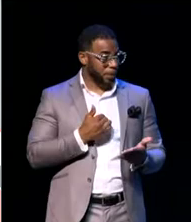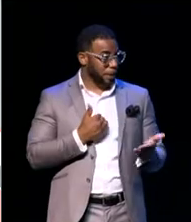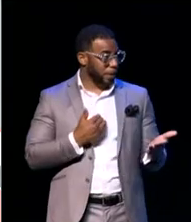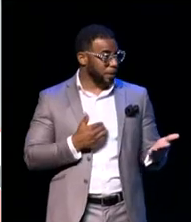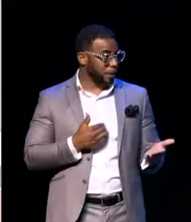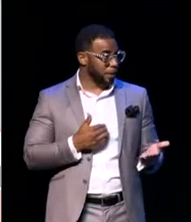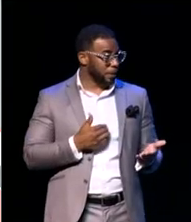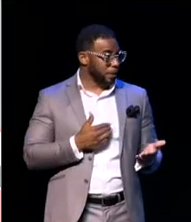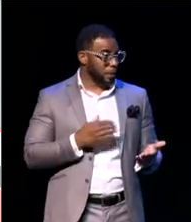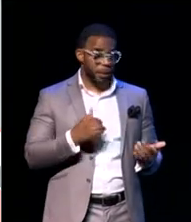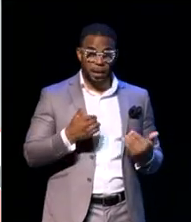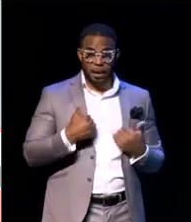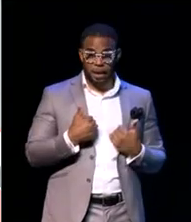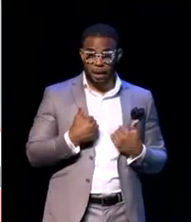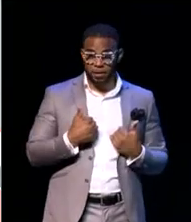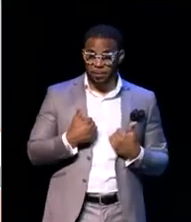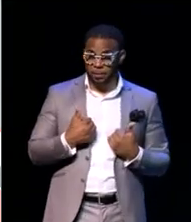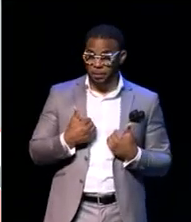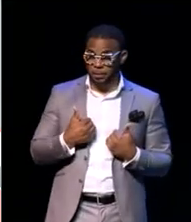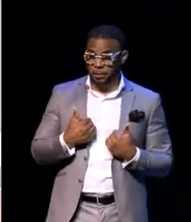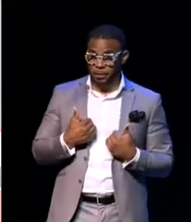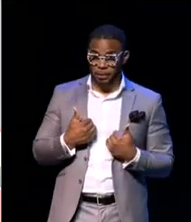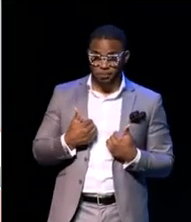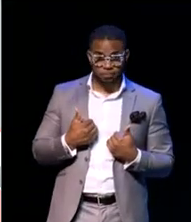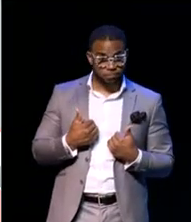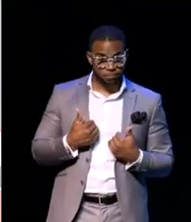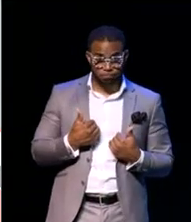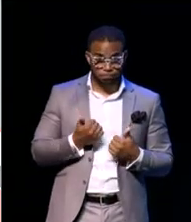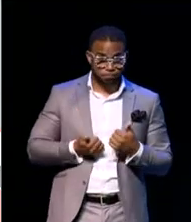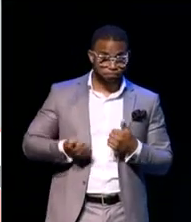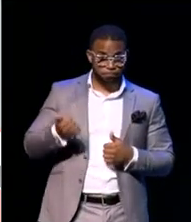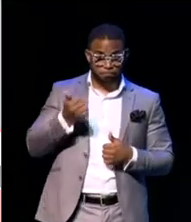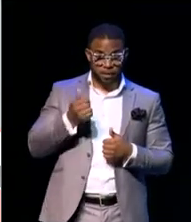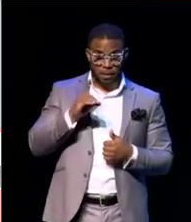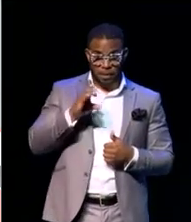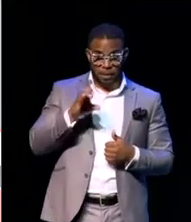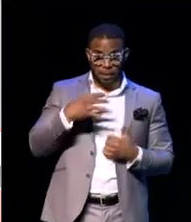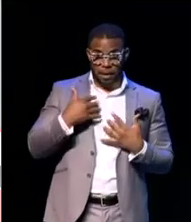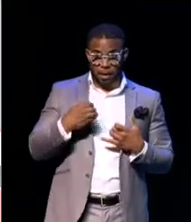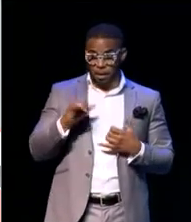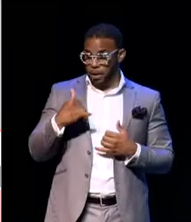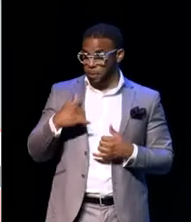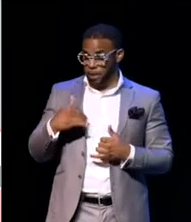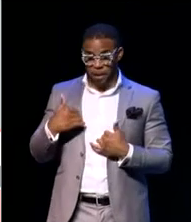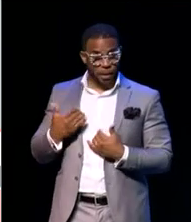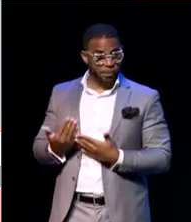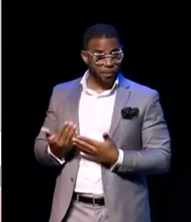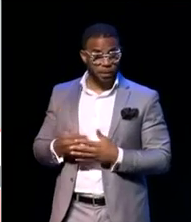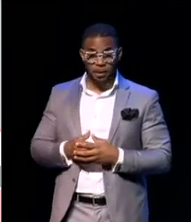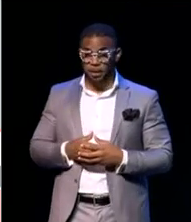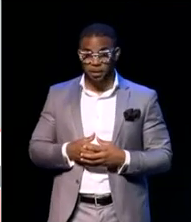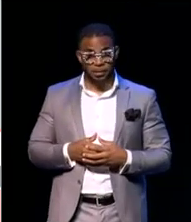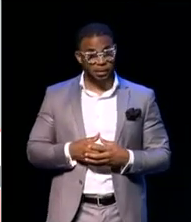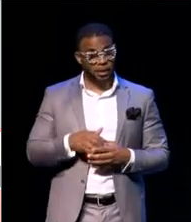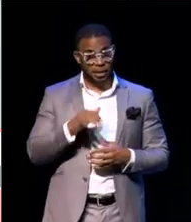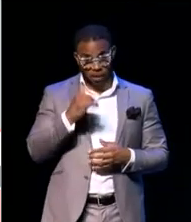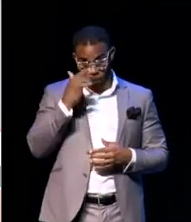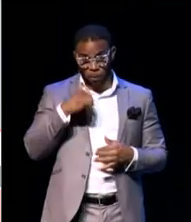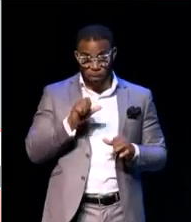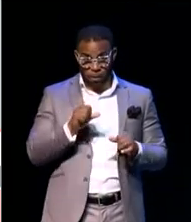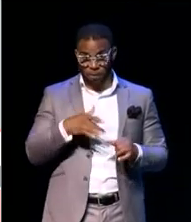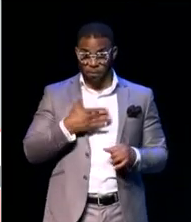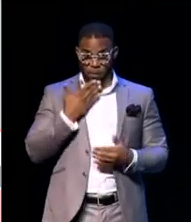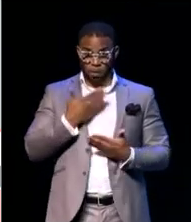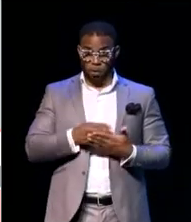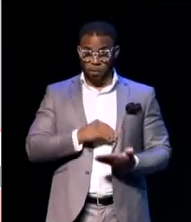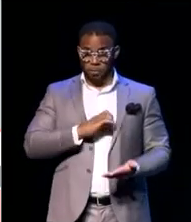have, and having the head of the DC Health like we've got, that's why we can feel